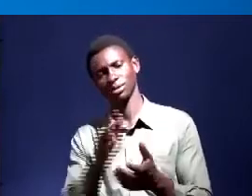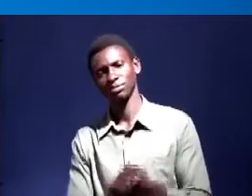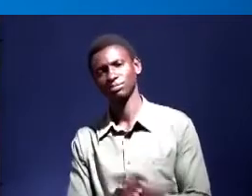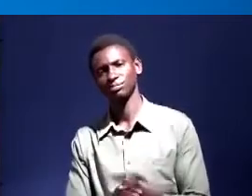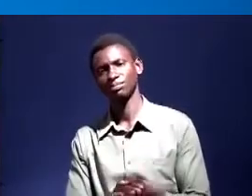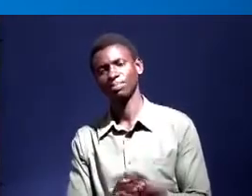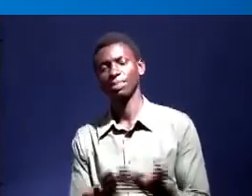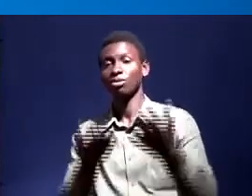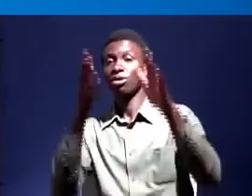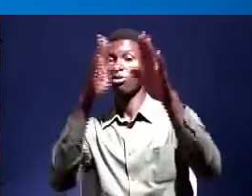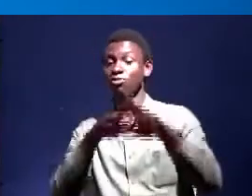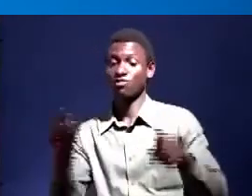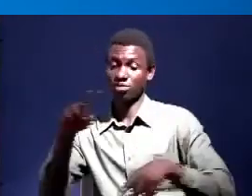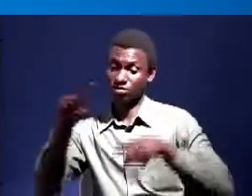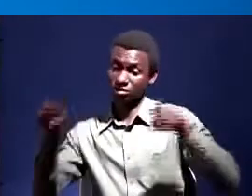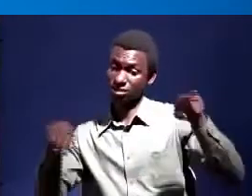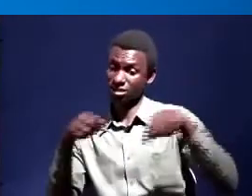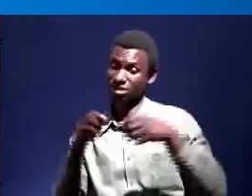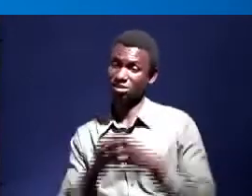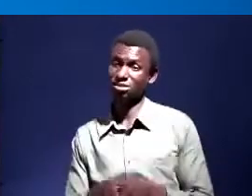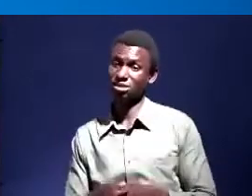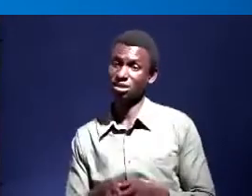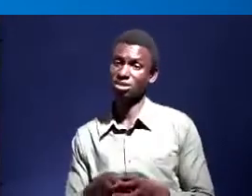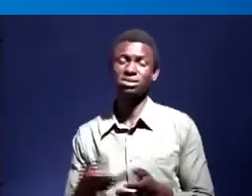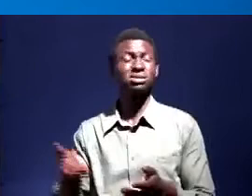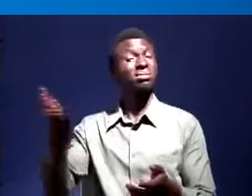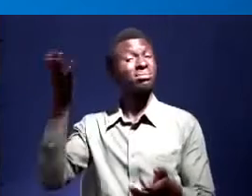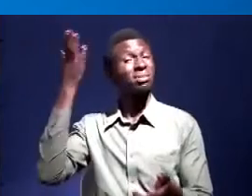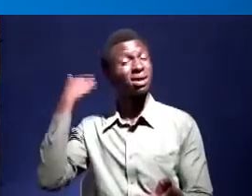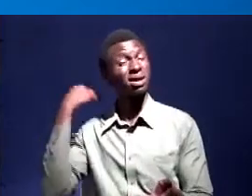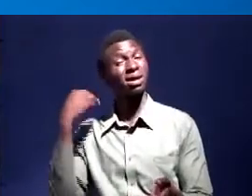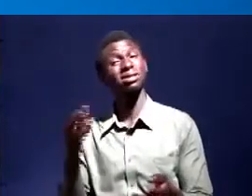We come up to live the new life in Christ.